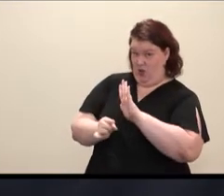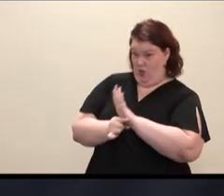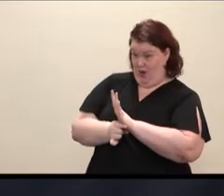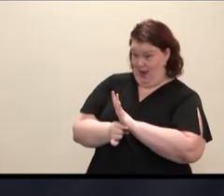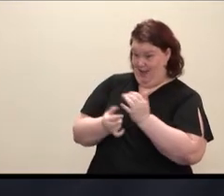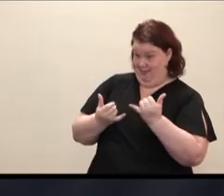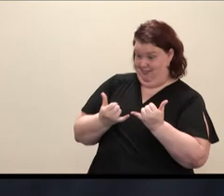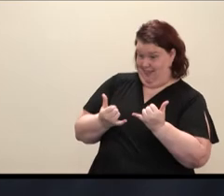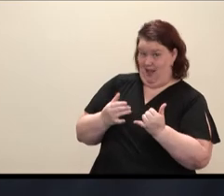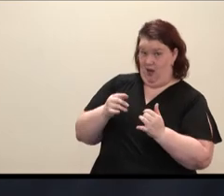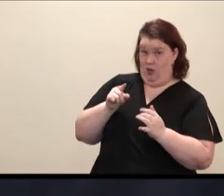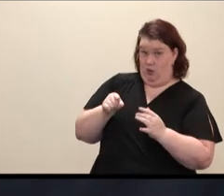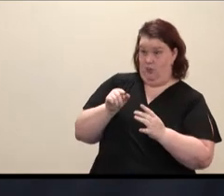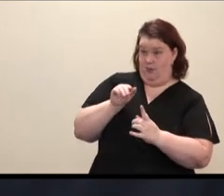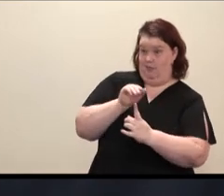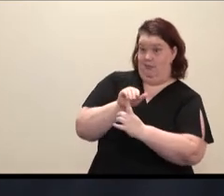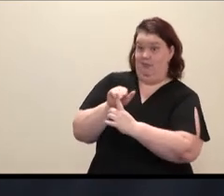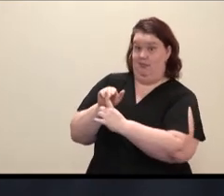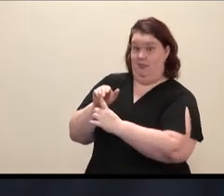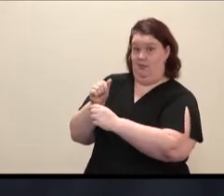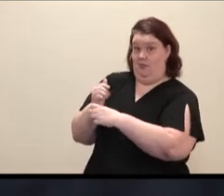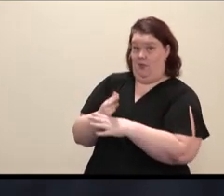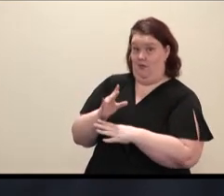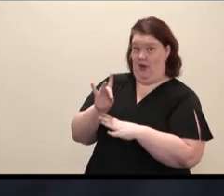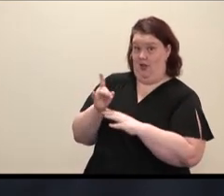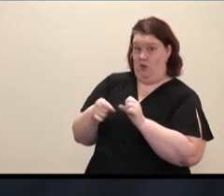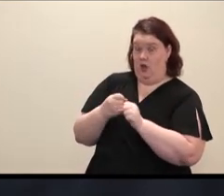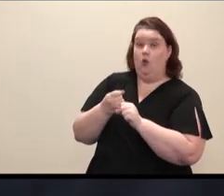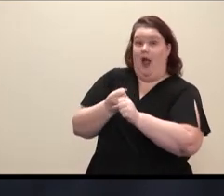the eighth grade, and that now that's going to be going on every year.